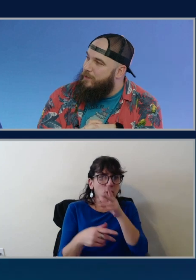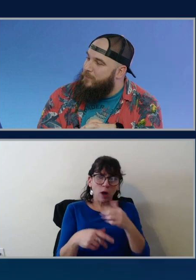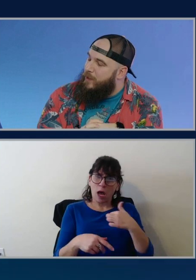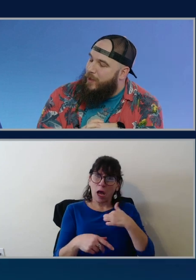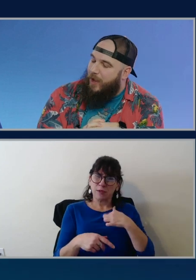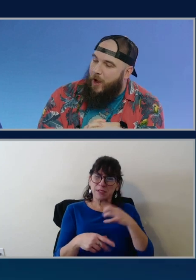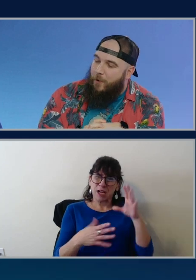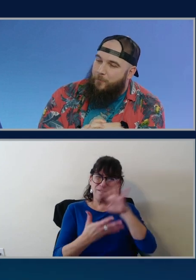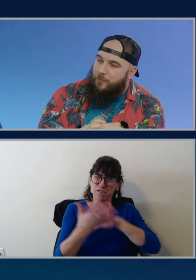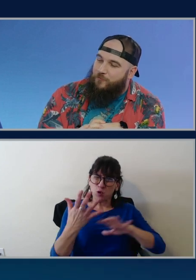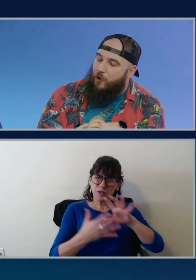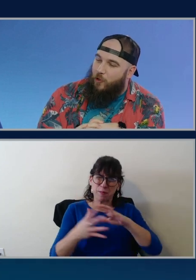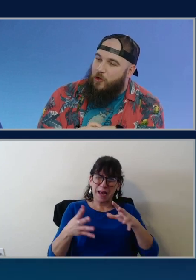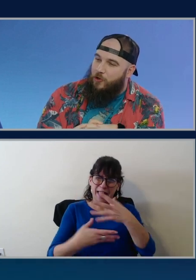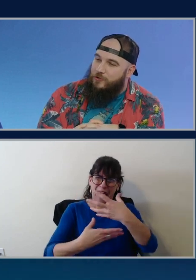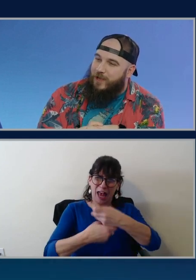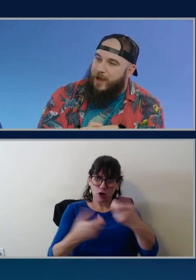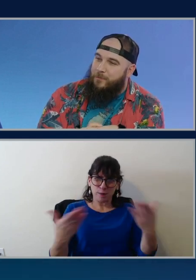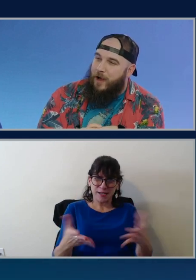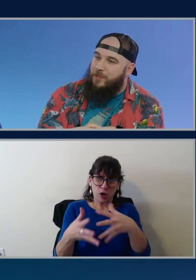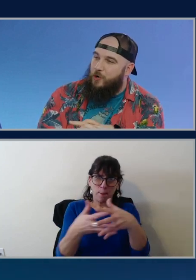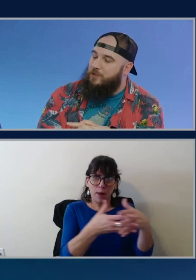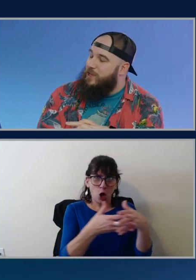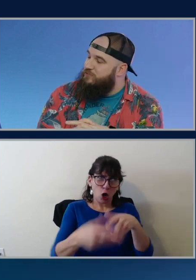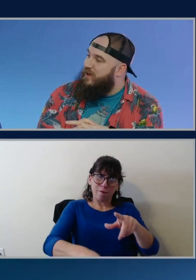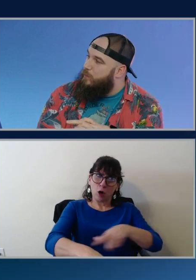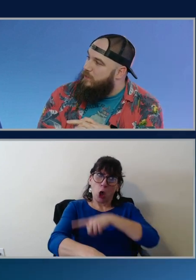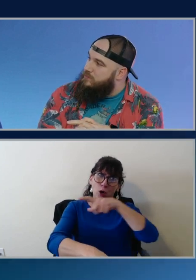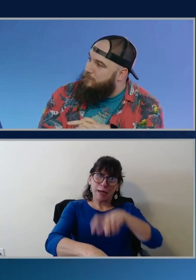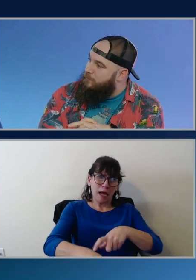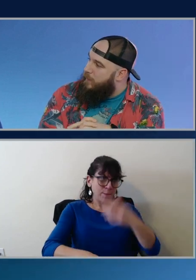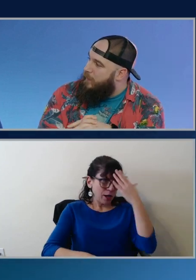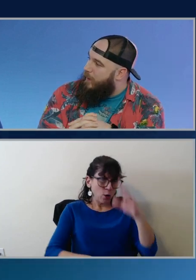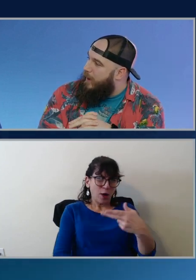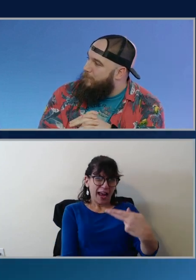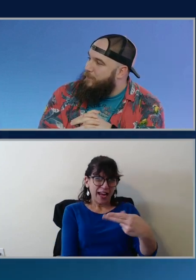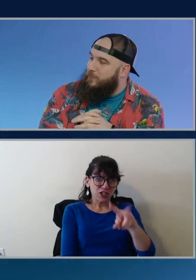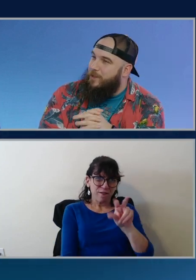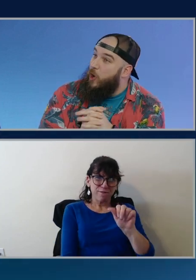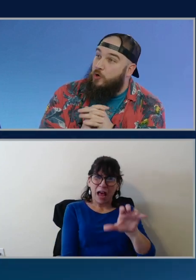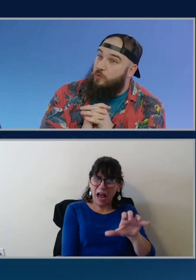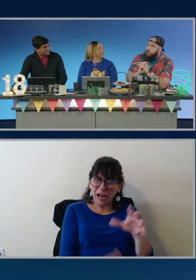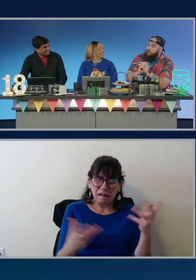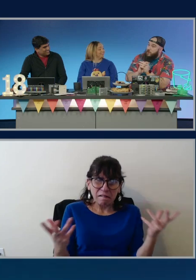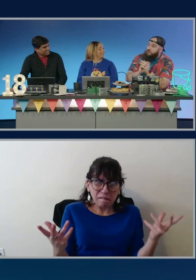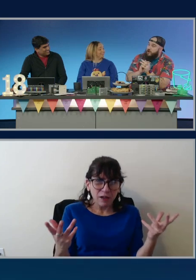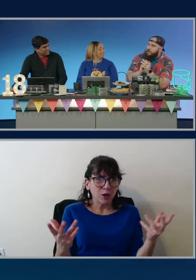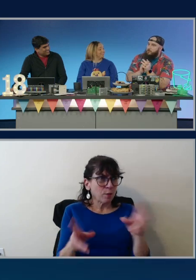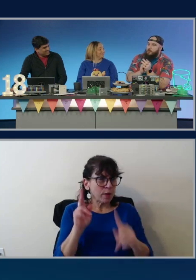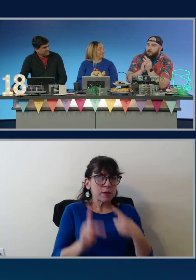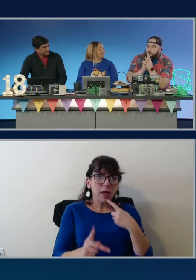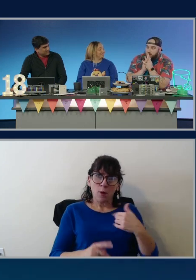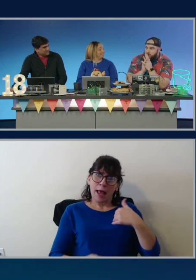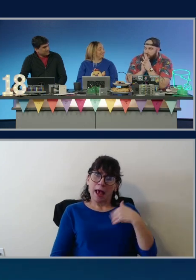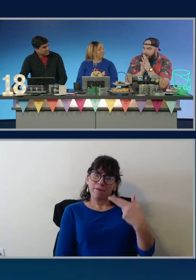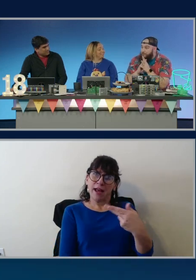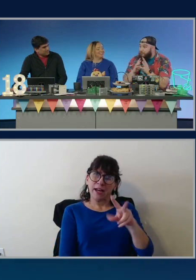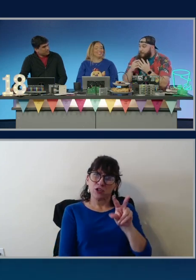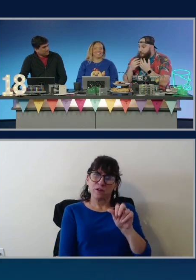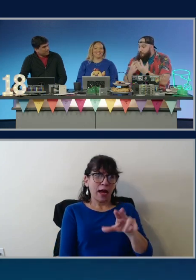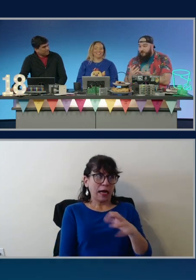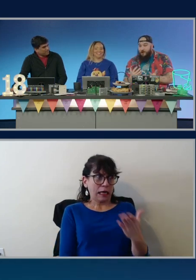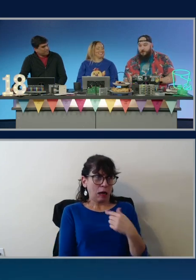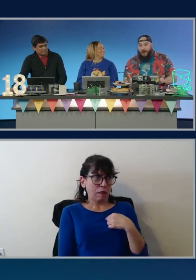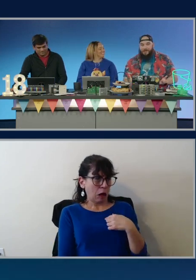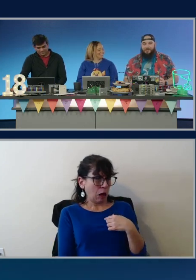in America. For a long time, I didn't know what HVAC was. People were like, oh, we have the HVAC here. I'm like, what is HVAC?